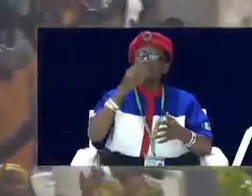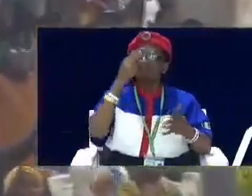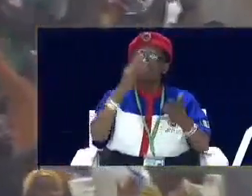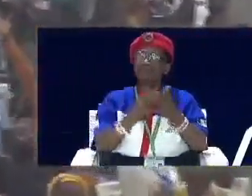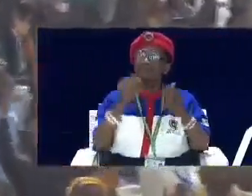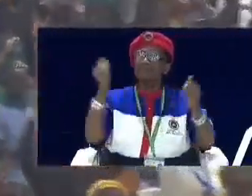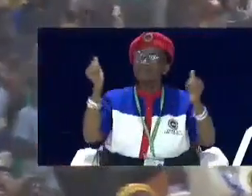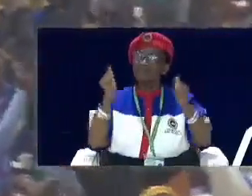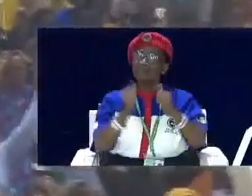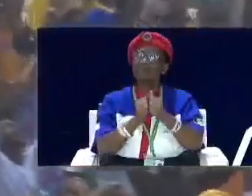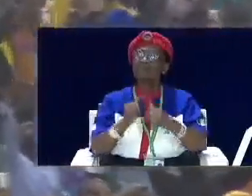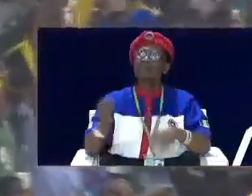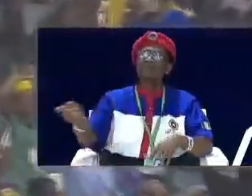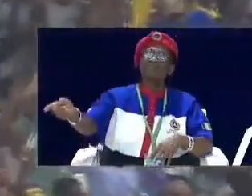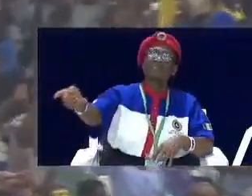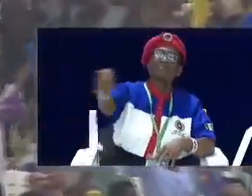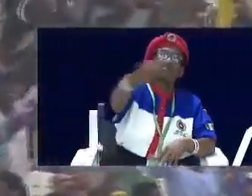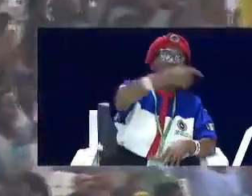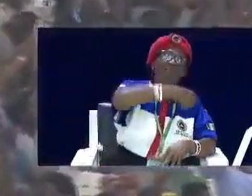Amen.